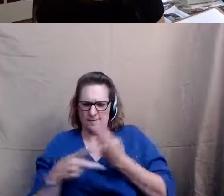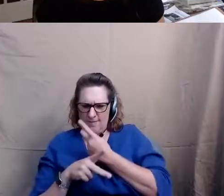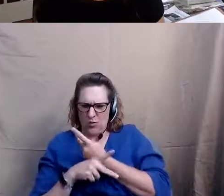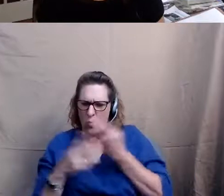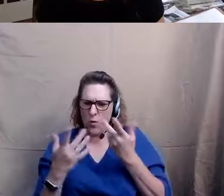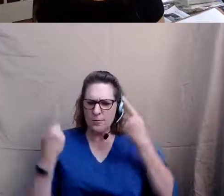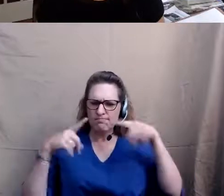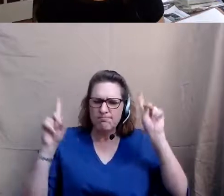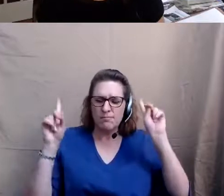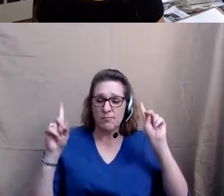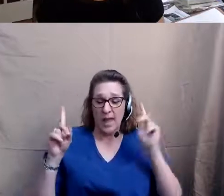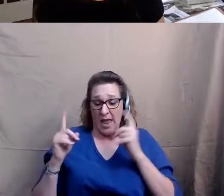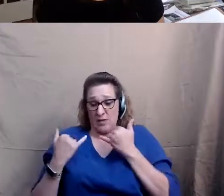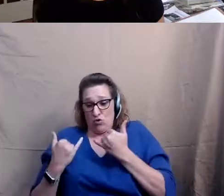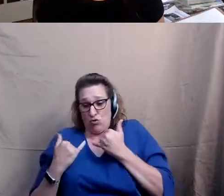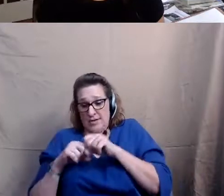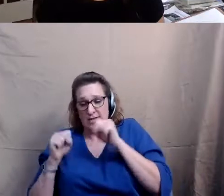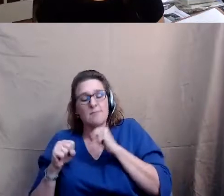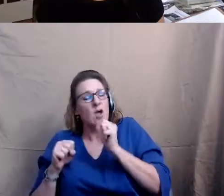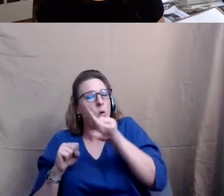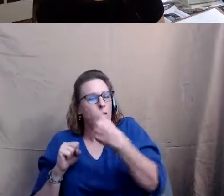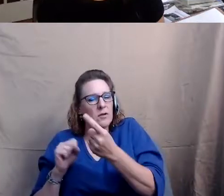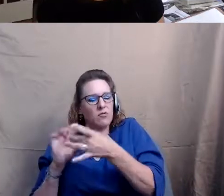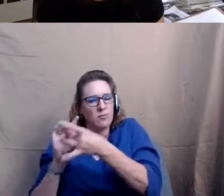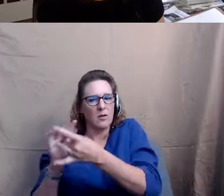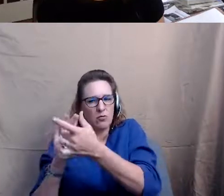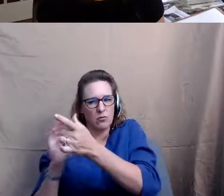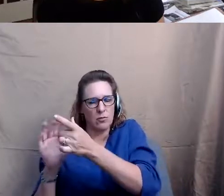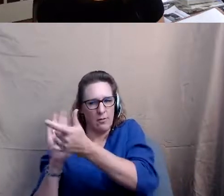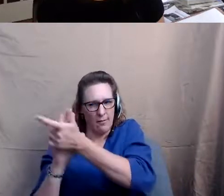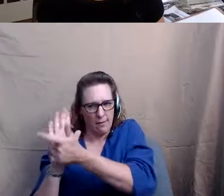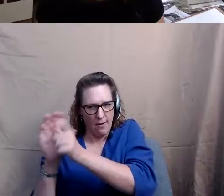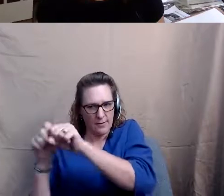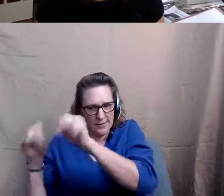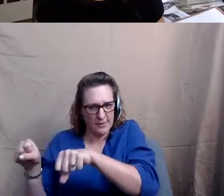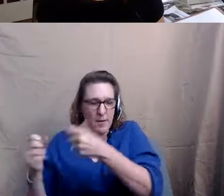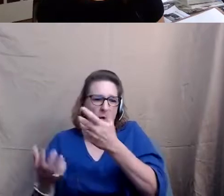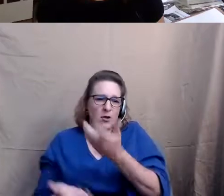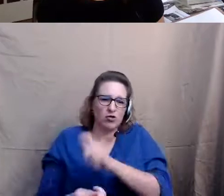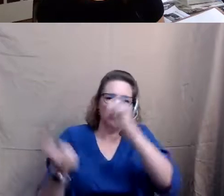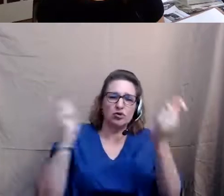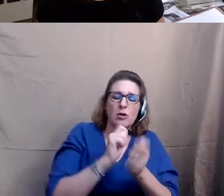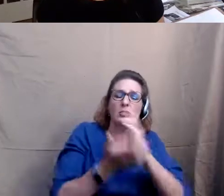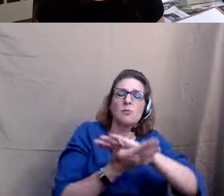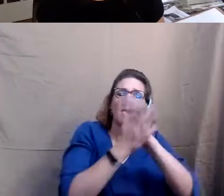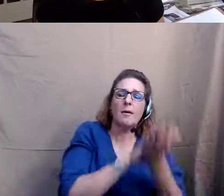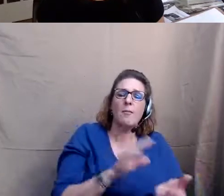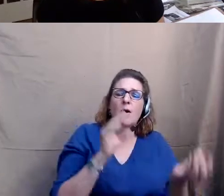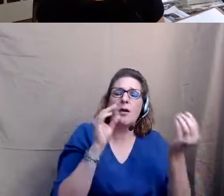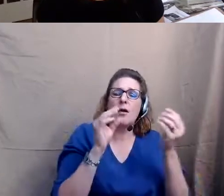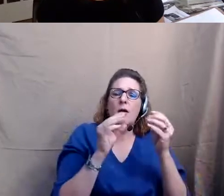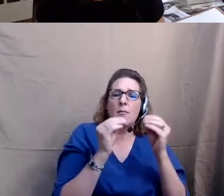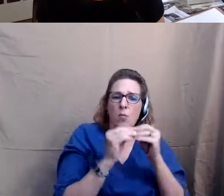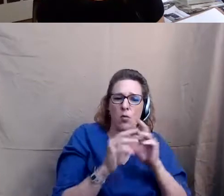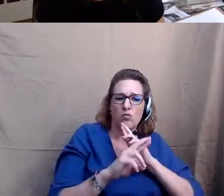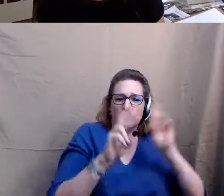systems, and I'm not just talking about law enforcement there, may change to be more responsive and less harmful, and how we prioritize the immediate needs